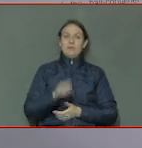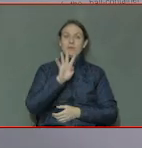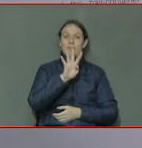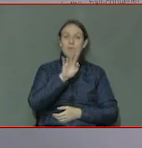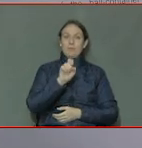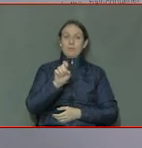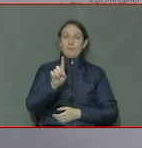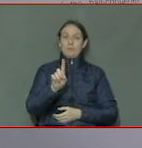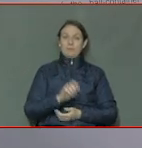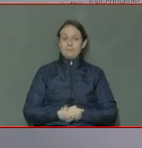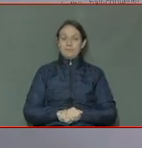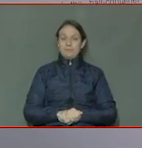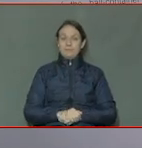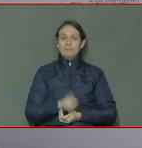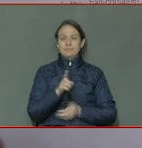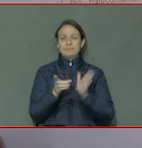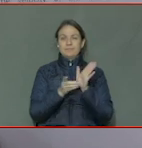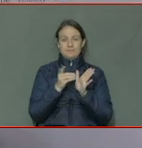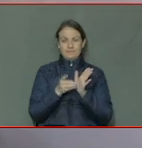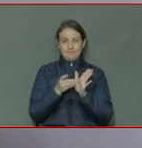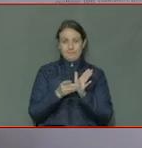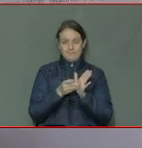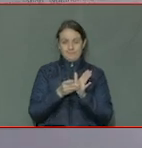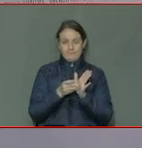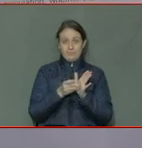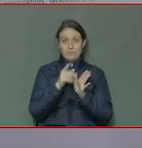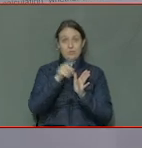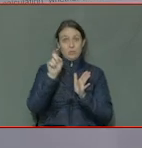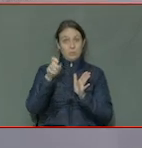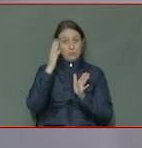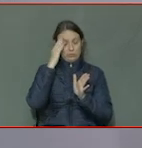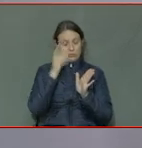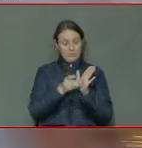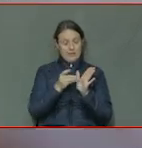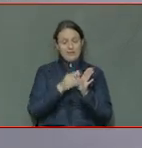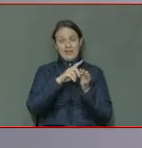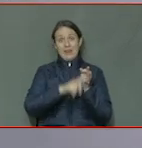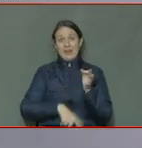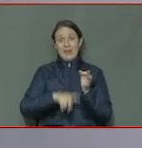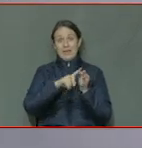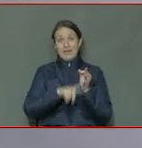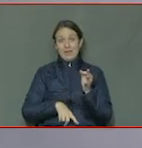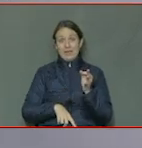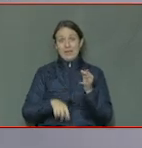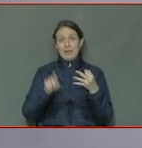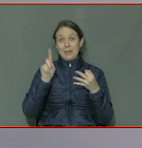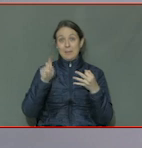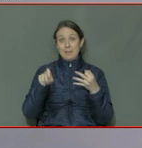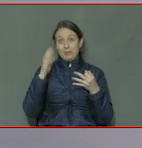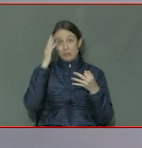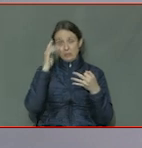4.1, it's a definition. So please know there's three definitions that you have to know here. The one